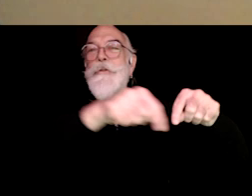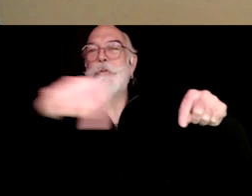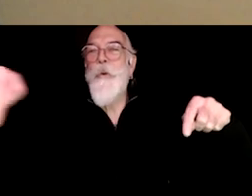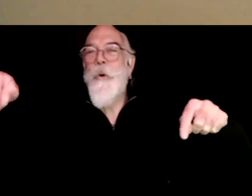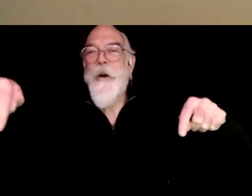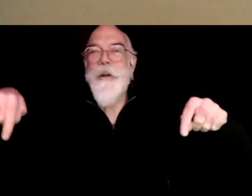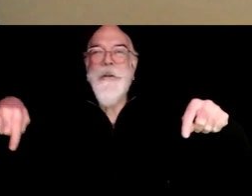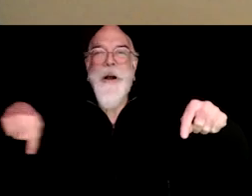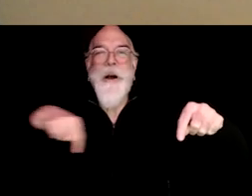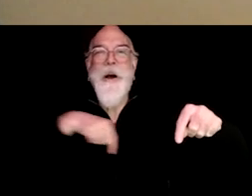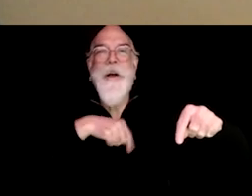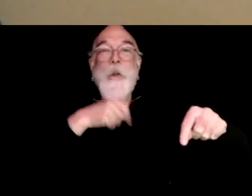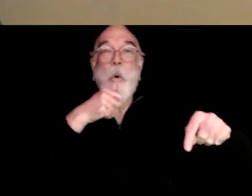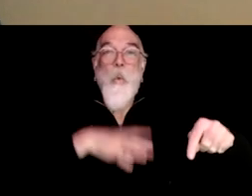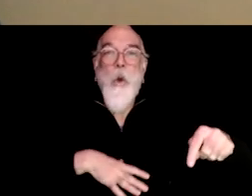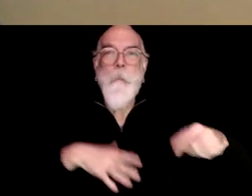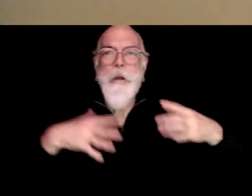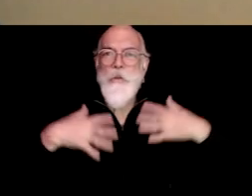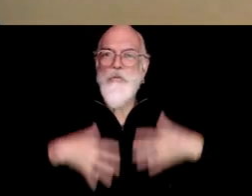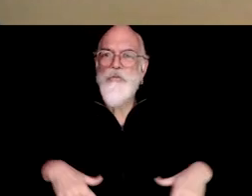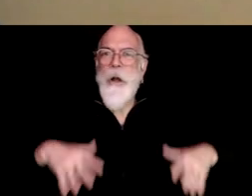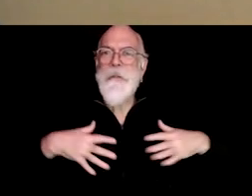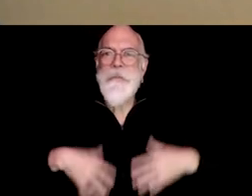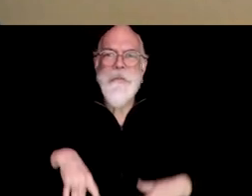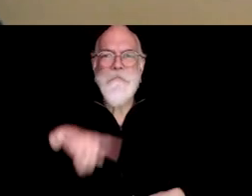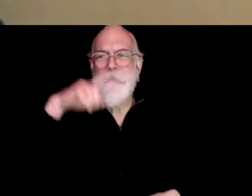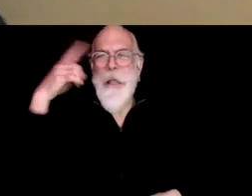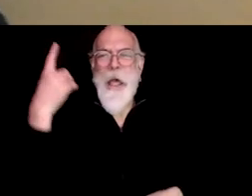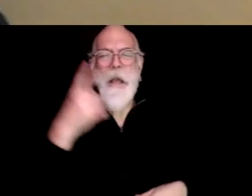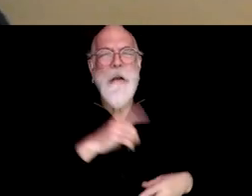women dressed in black and mourning.